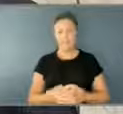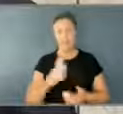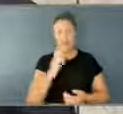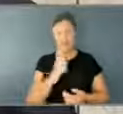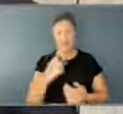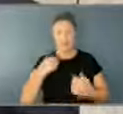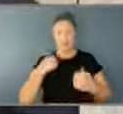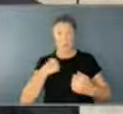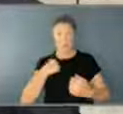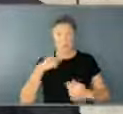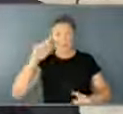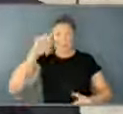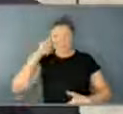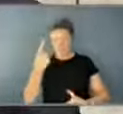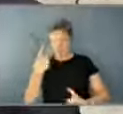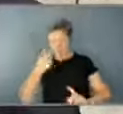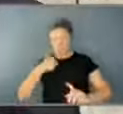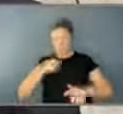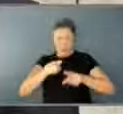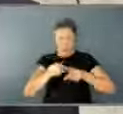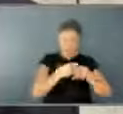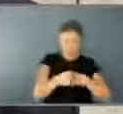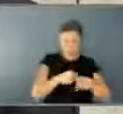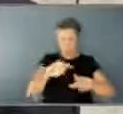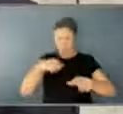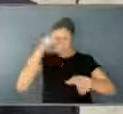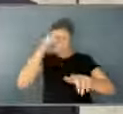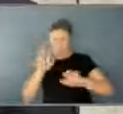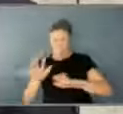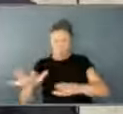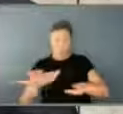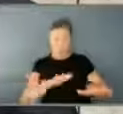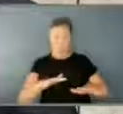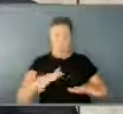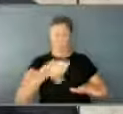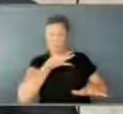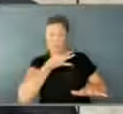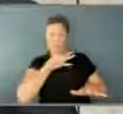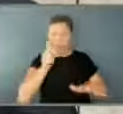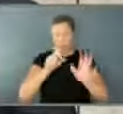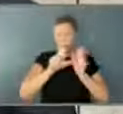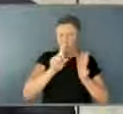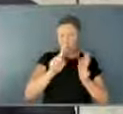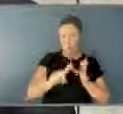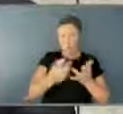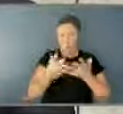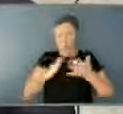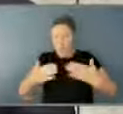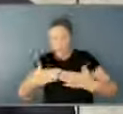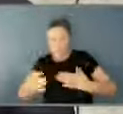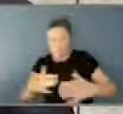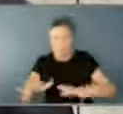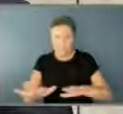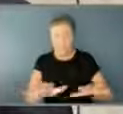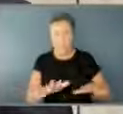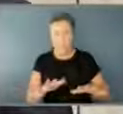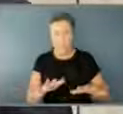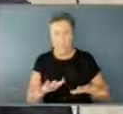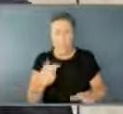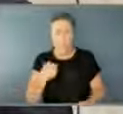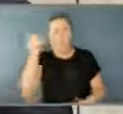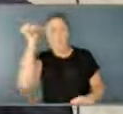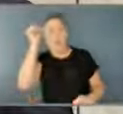context. We have sought to calibrate what is a reasonable risk that we have to manage. To give you an understanding of the difference in the risk situation